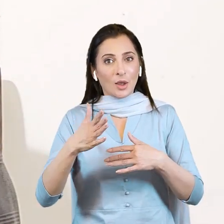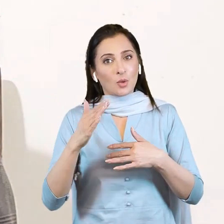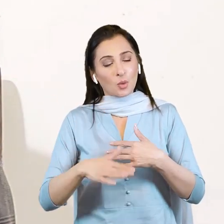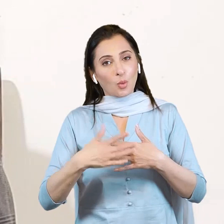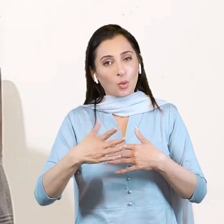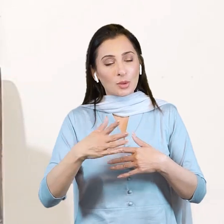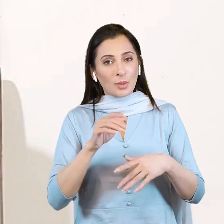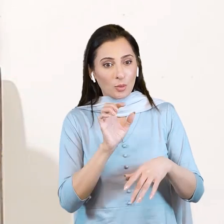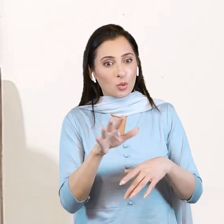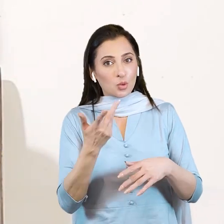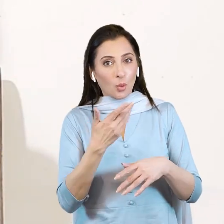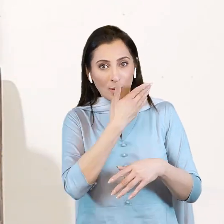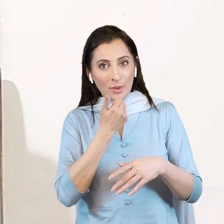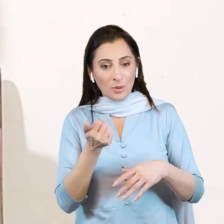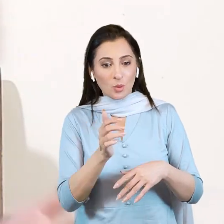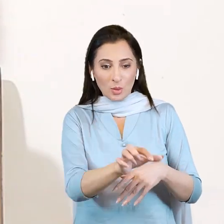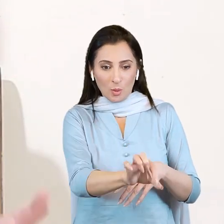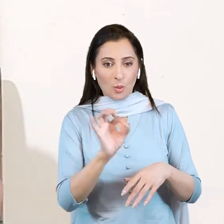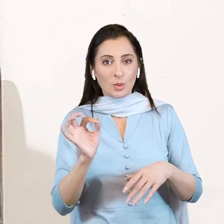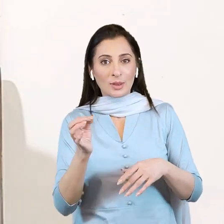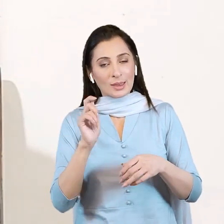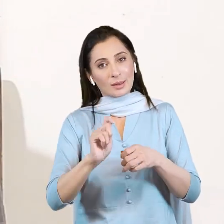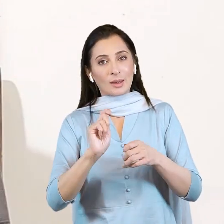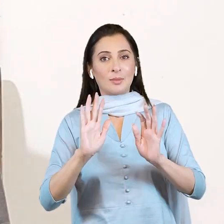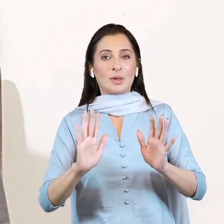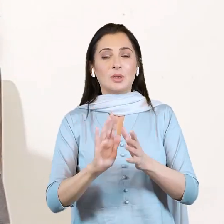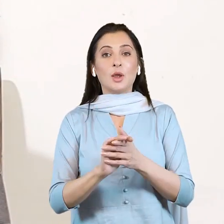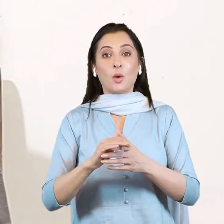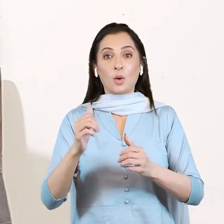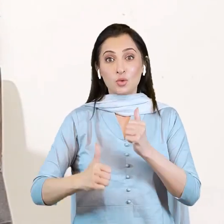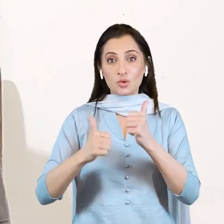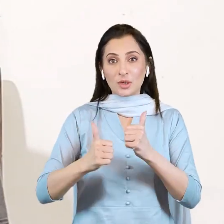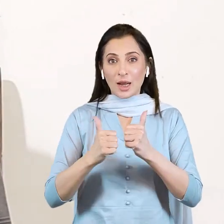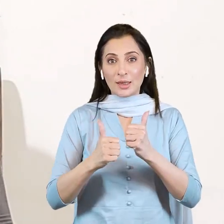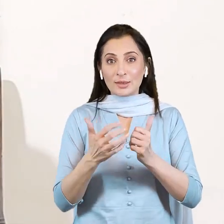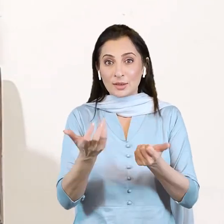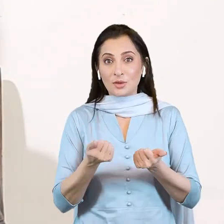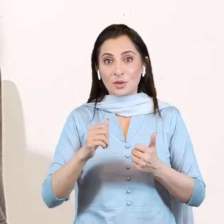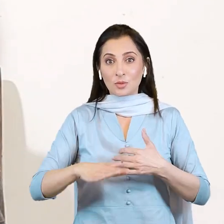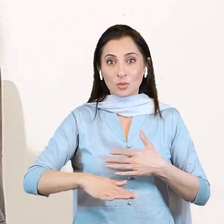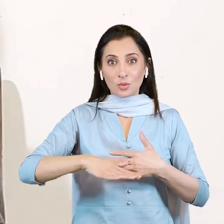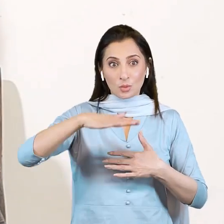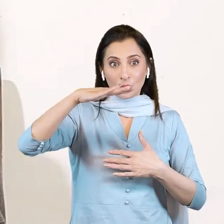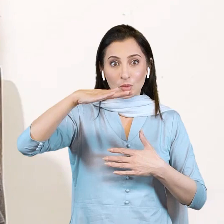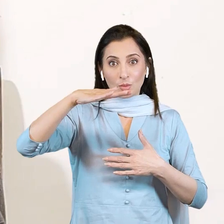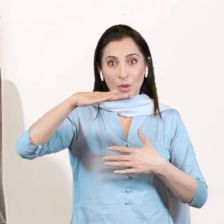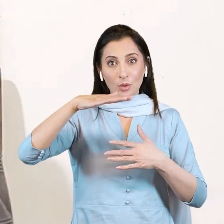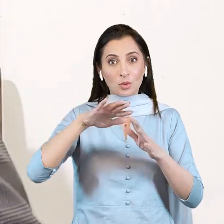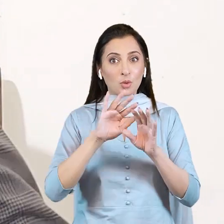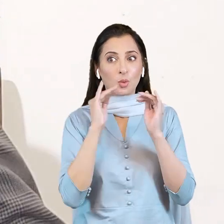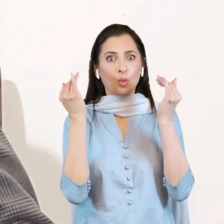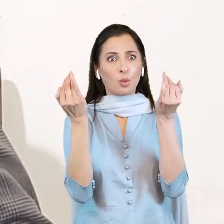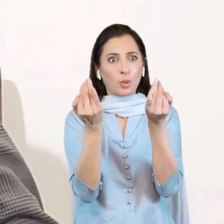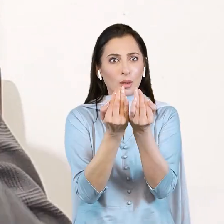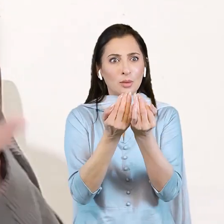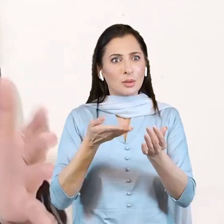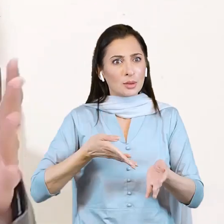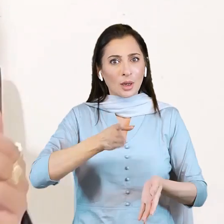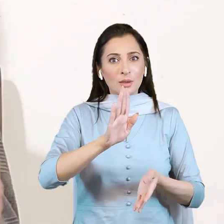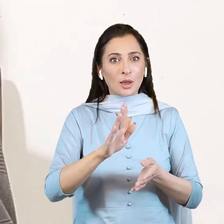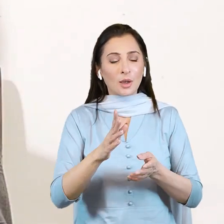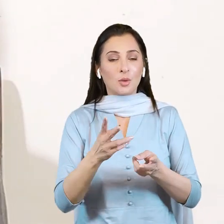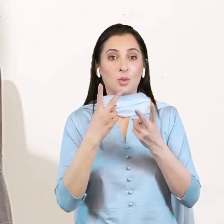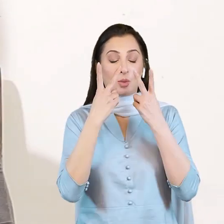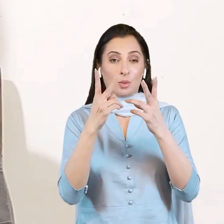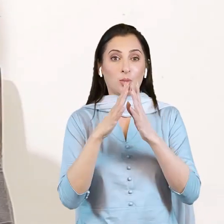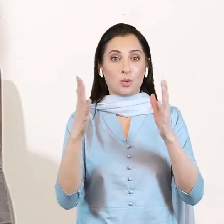on to learn something that's more specific to the field that they're interested in. But the real challenge rises when they go out into the